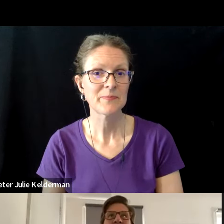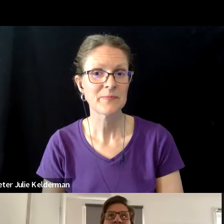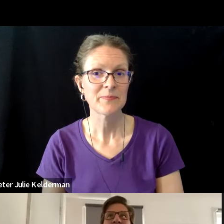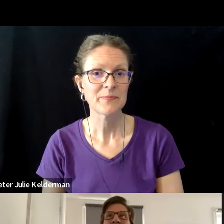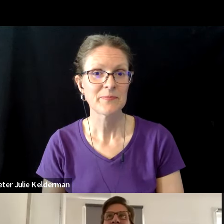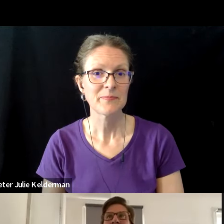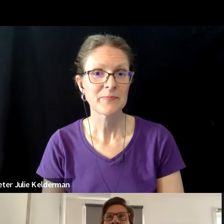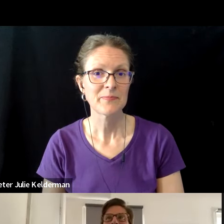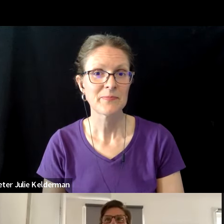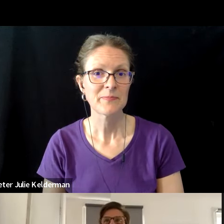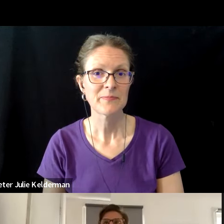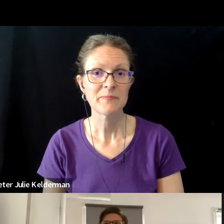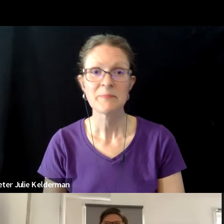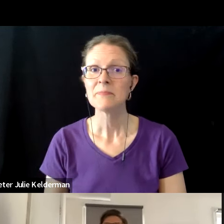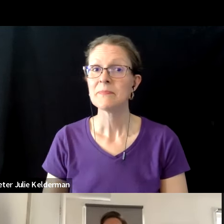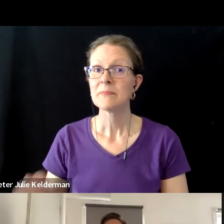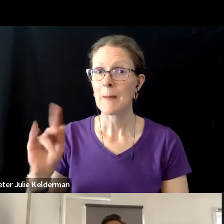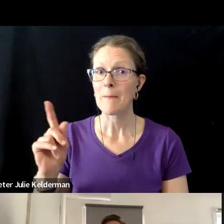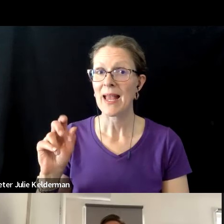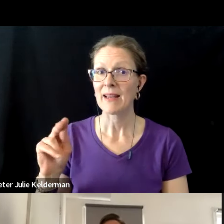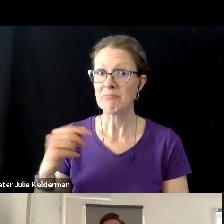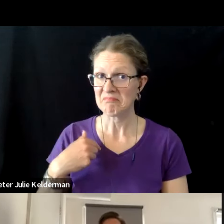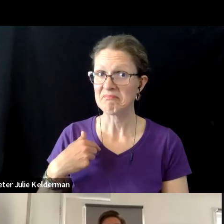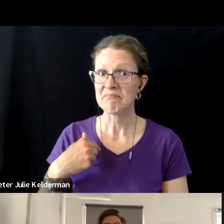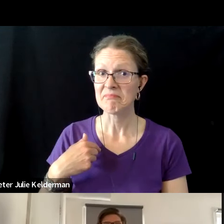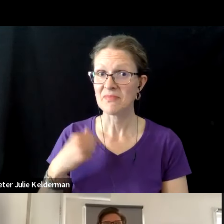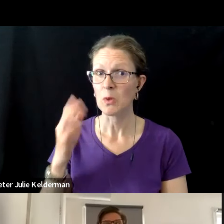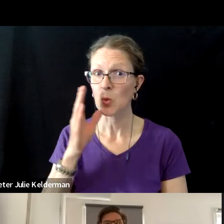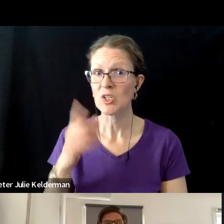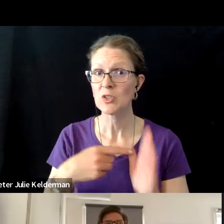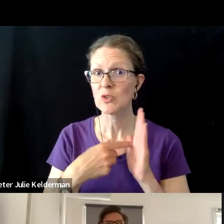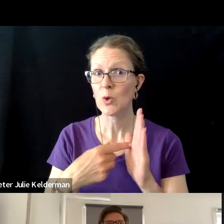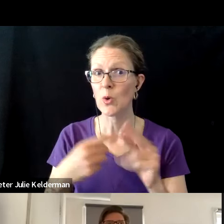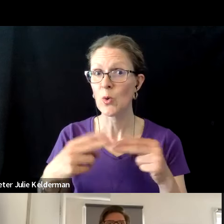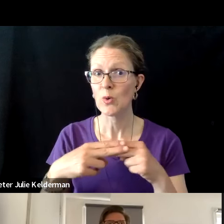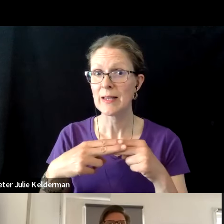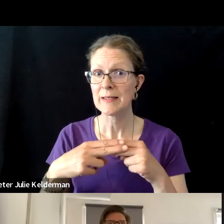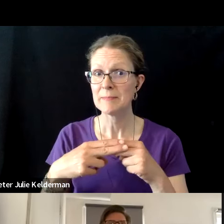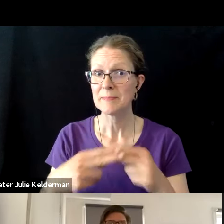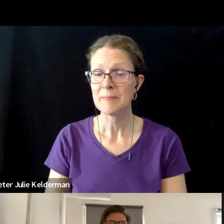Okay, so I will go ahead and pull up the presentation.